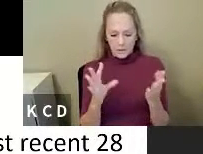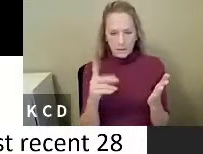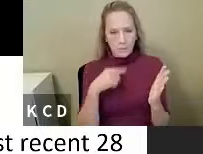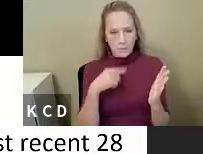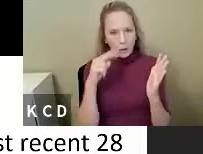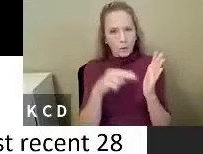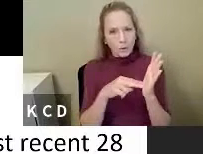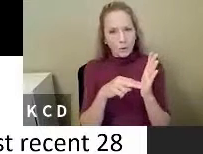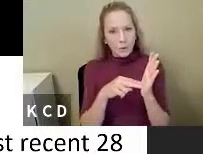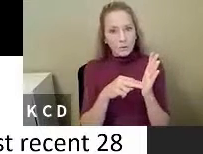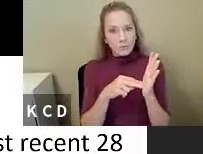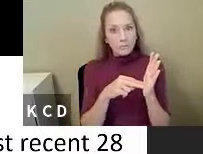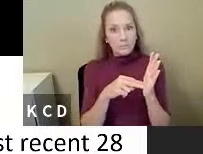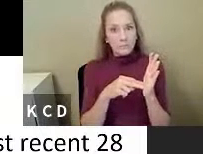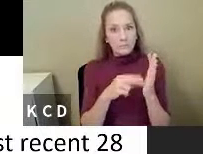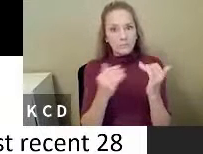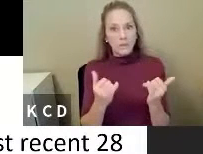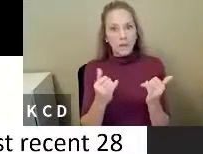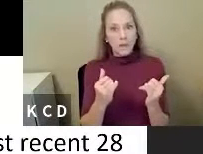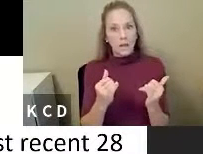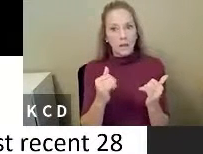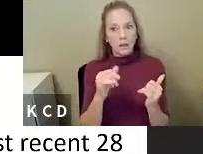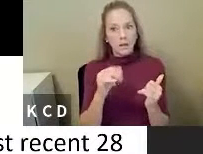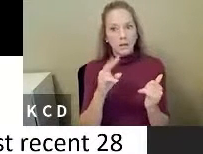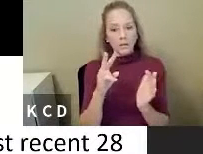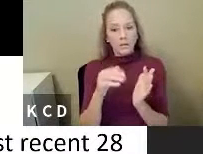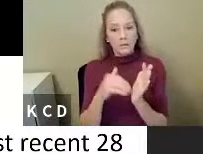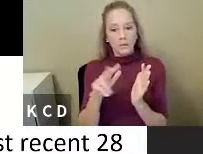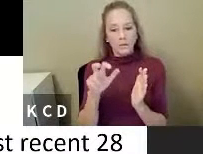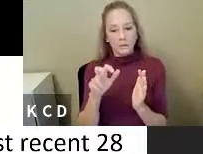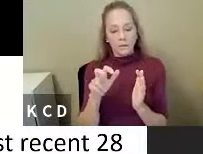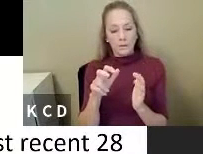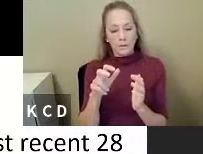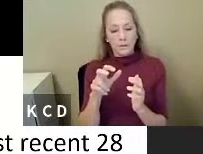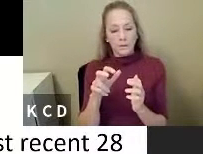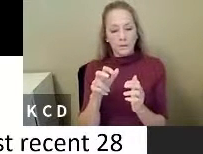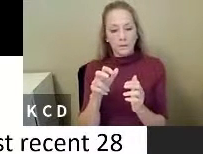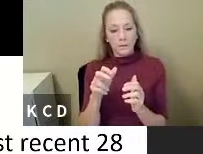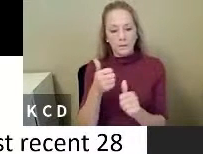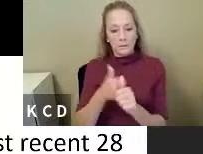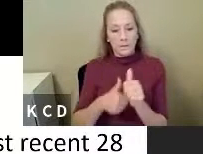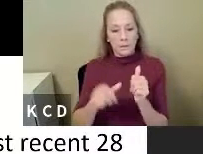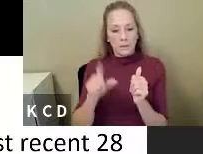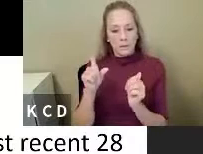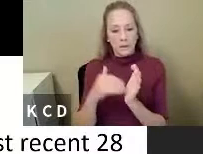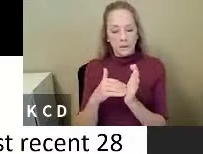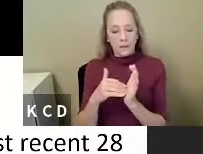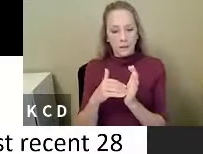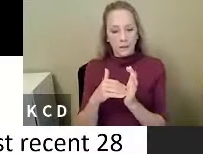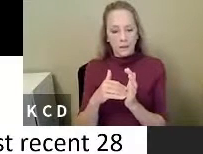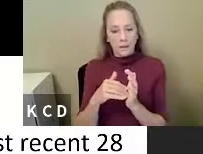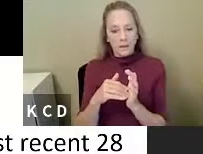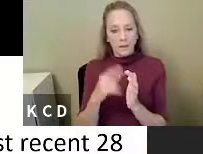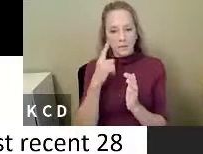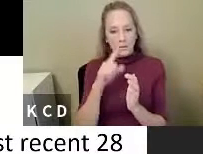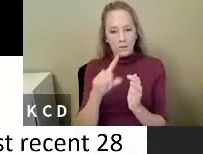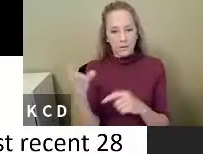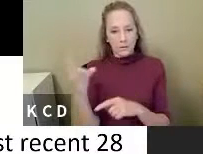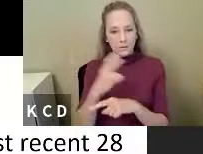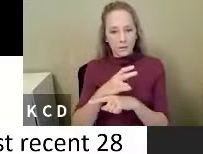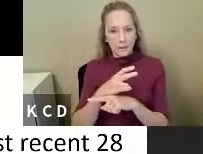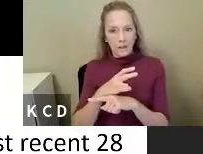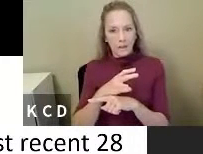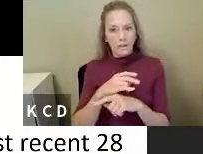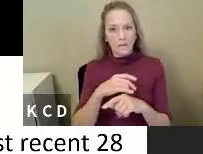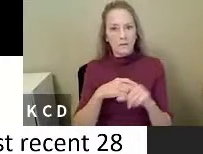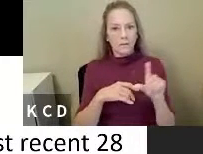go? We're at 23 cases per 100K for the 14 days. I'm sorry, for 7 days, and